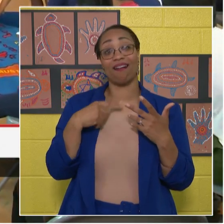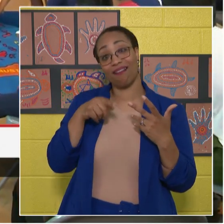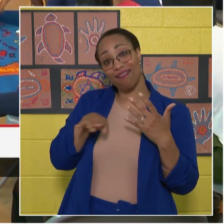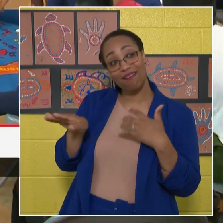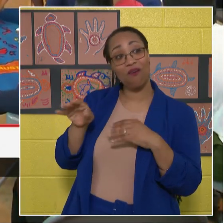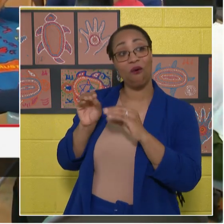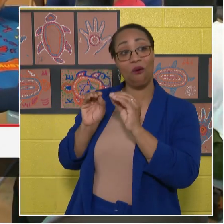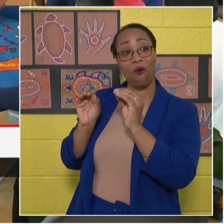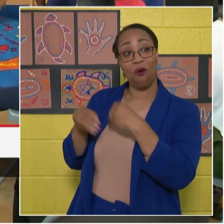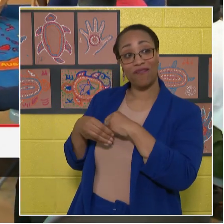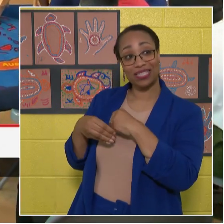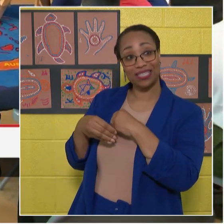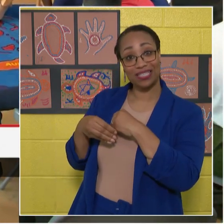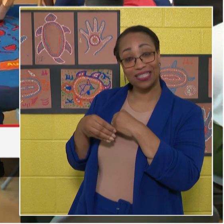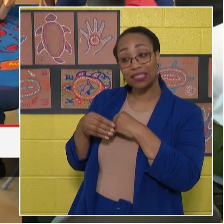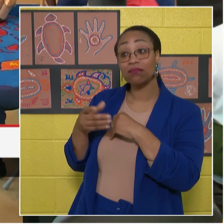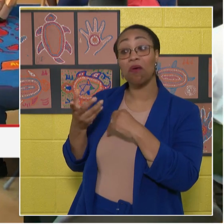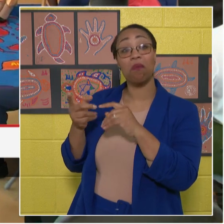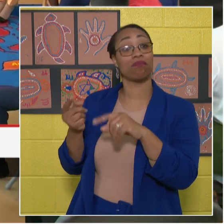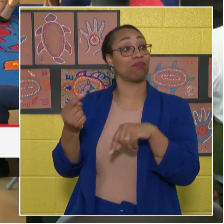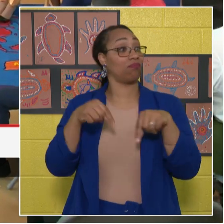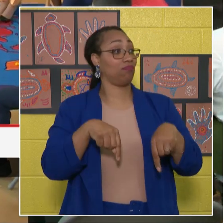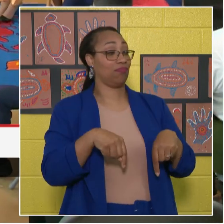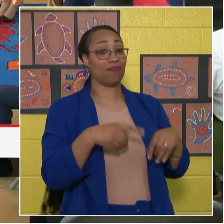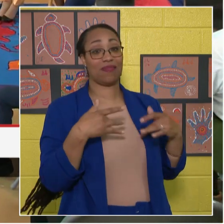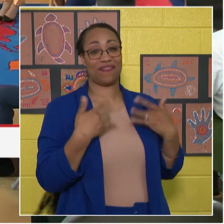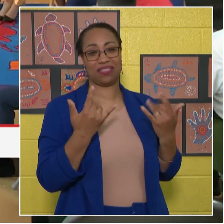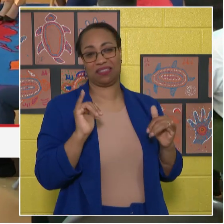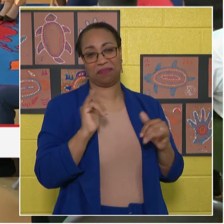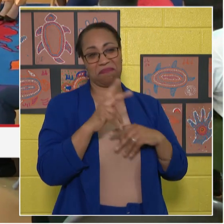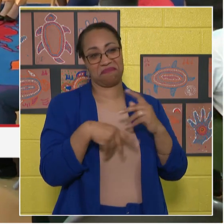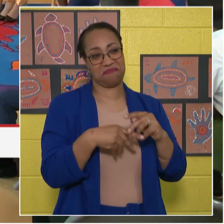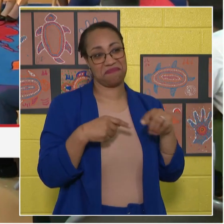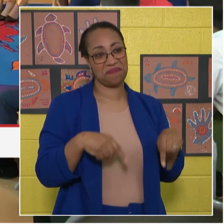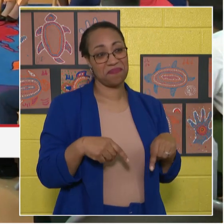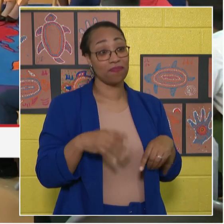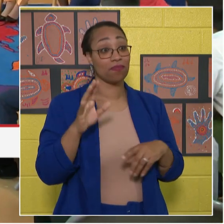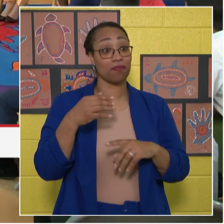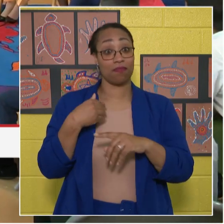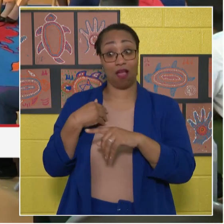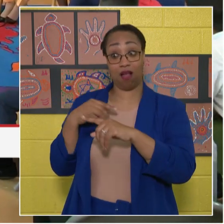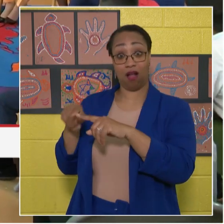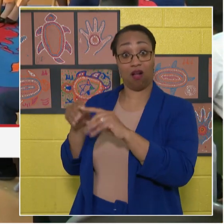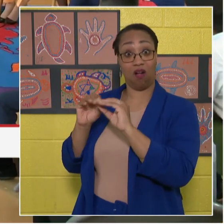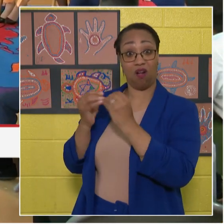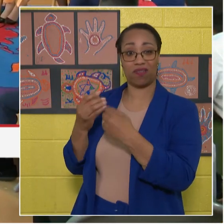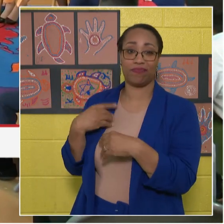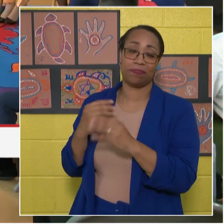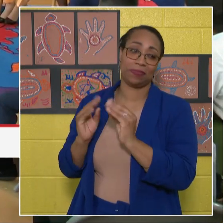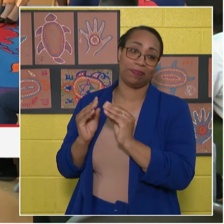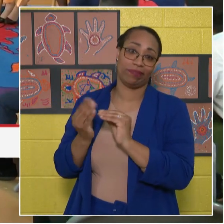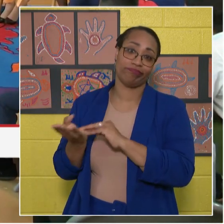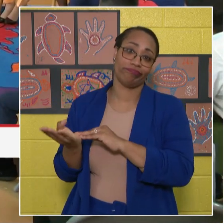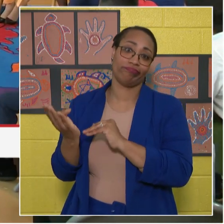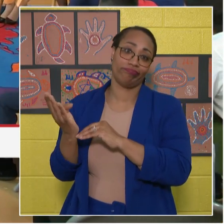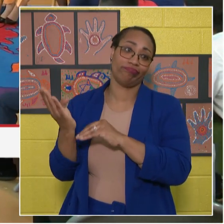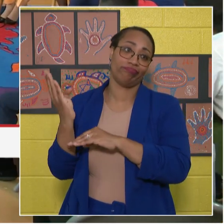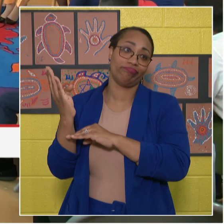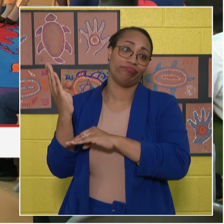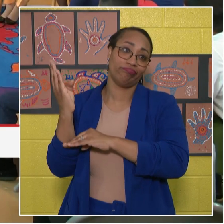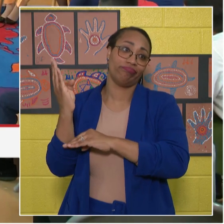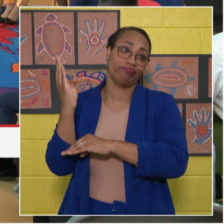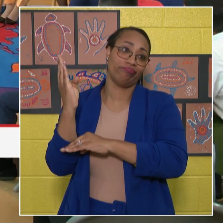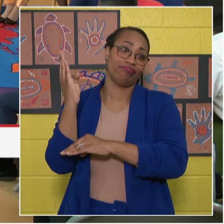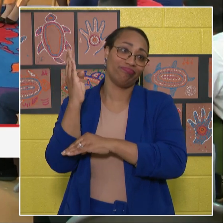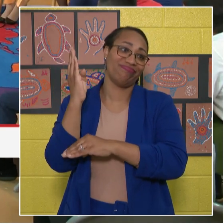have meetings in my office, and frequently I have a dinner meeting and an evening meeting, and